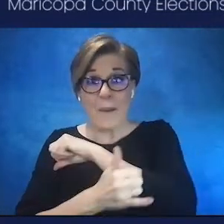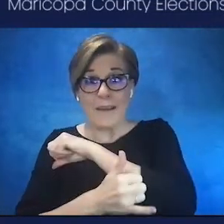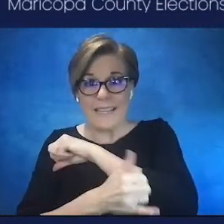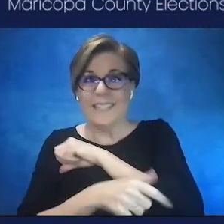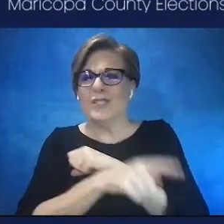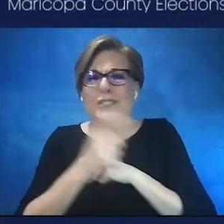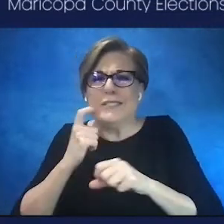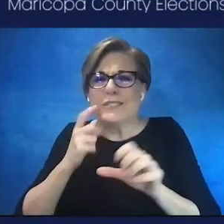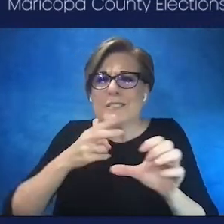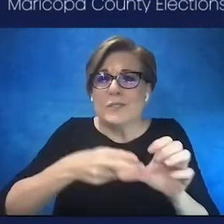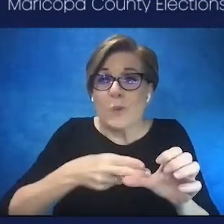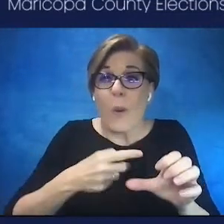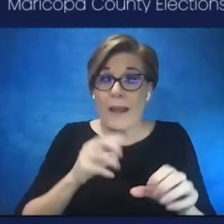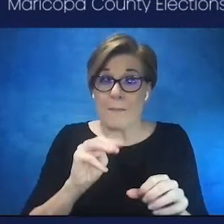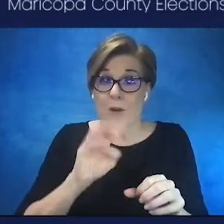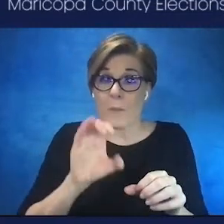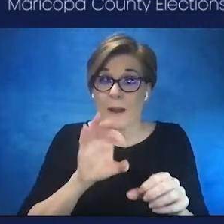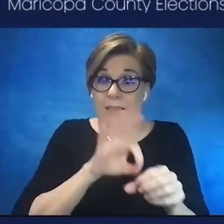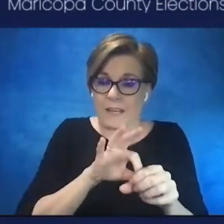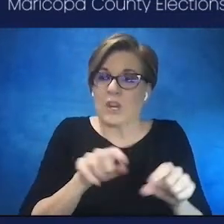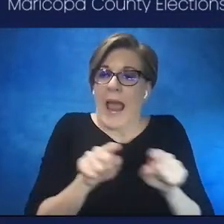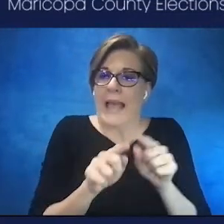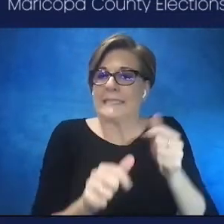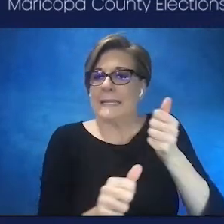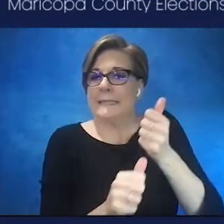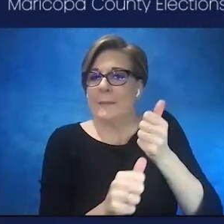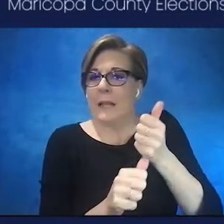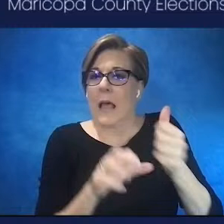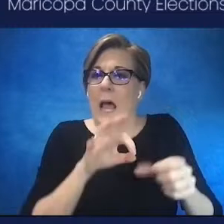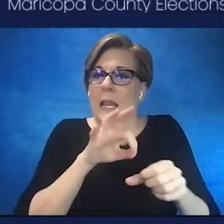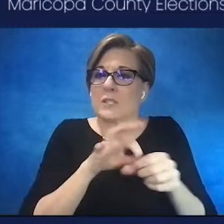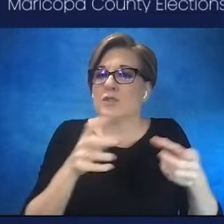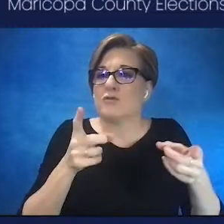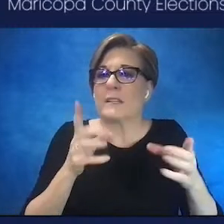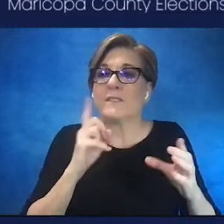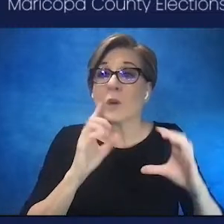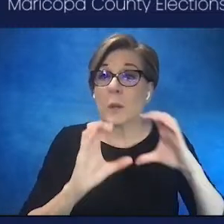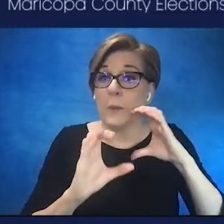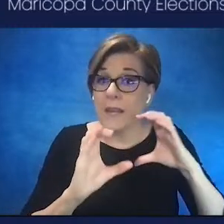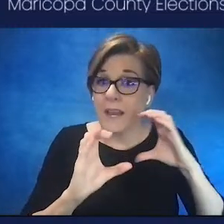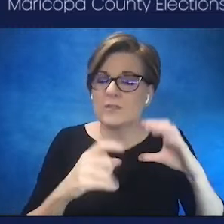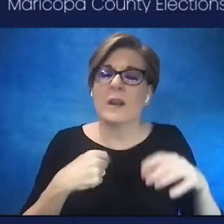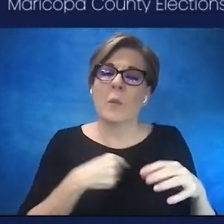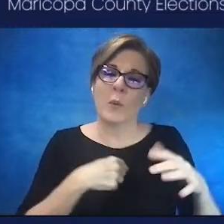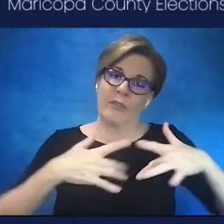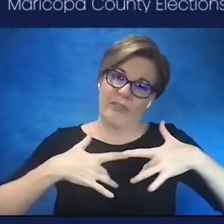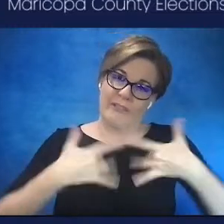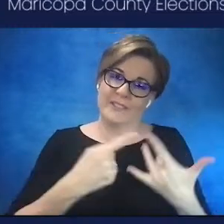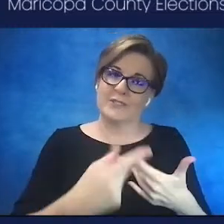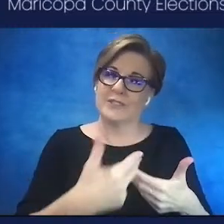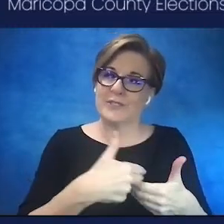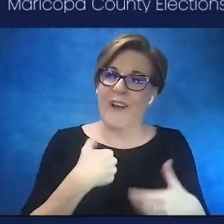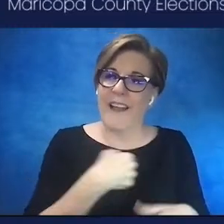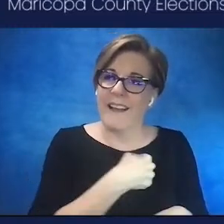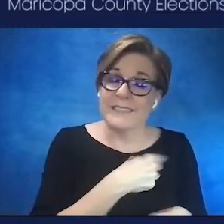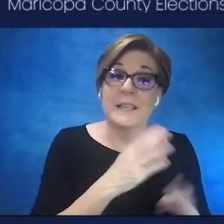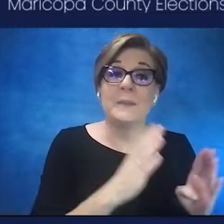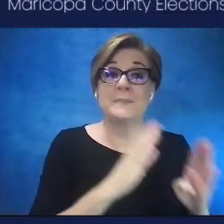team here at Maricopa County Elections as a Deputy Elections Director for Communications, and we are really thrilled to